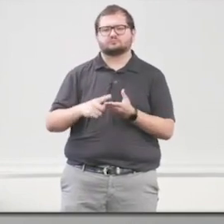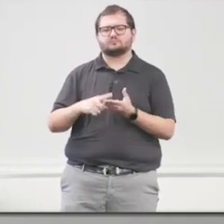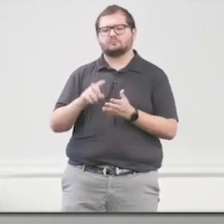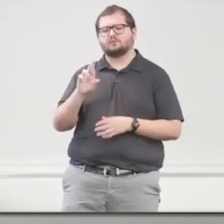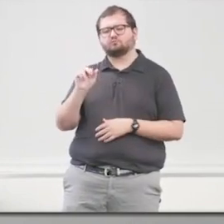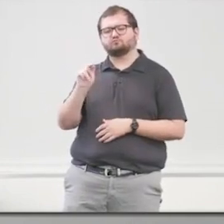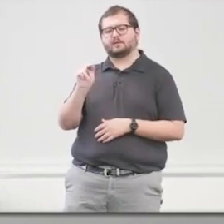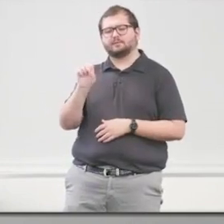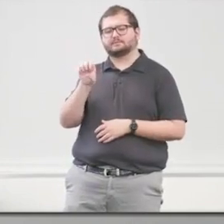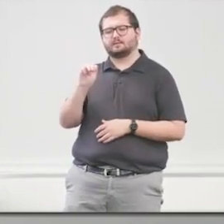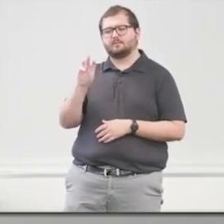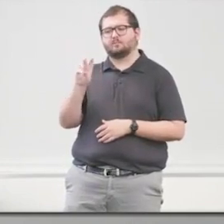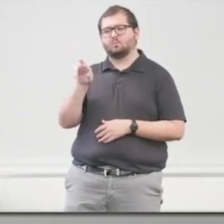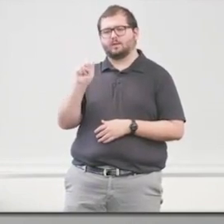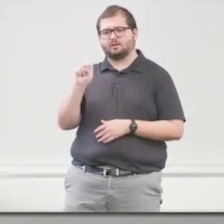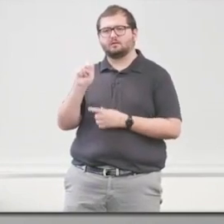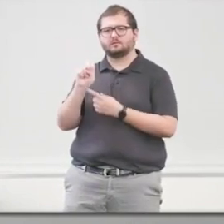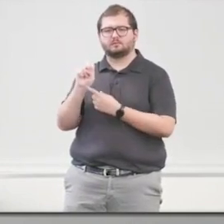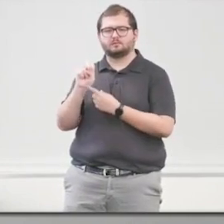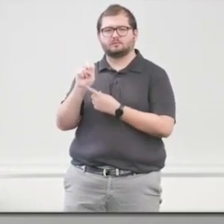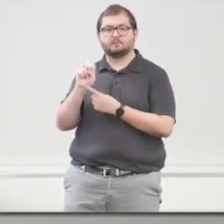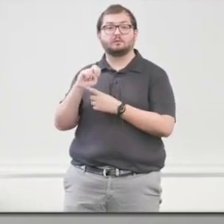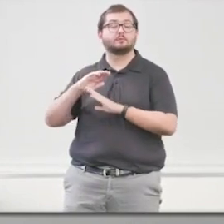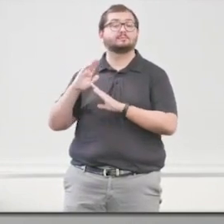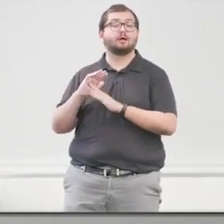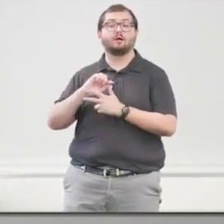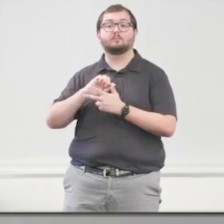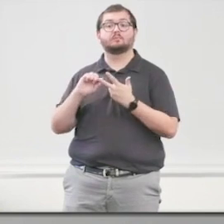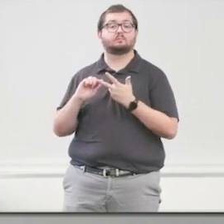specifically, the top three ways that we see the bad guys get in.